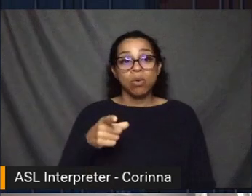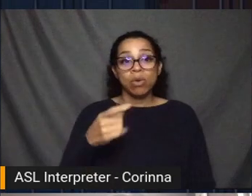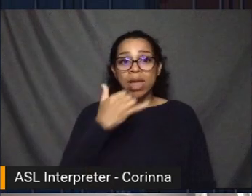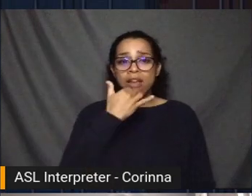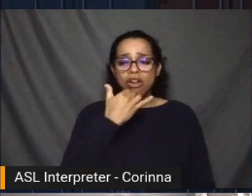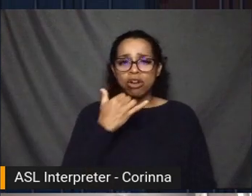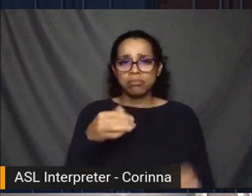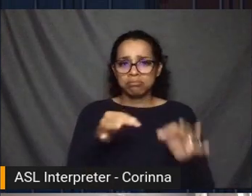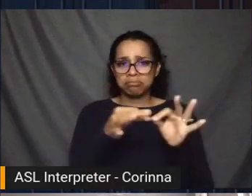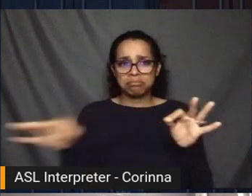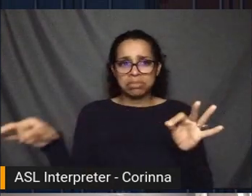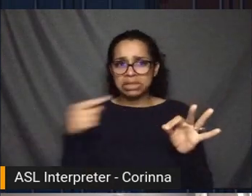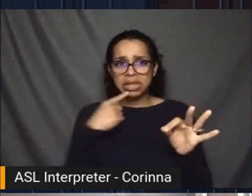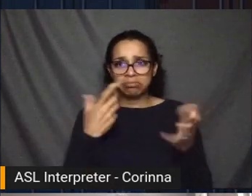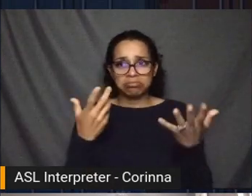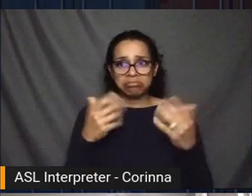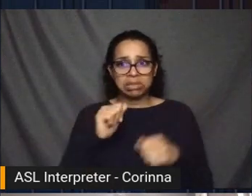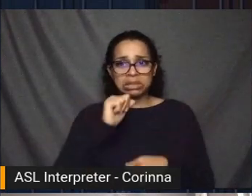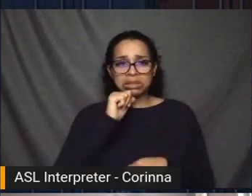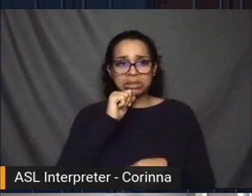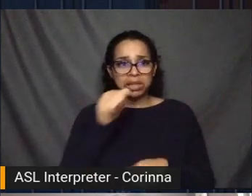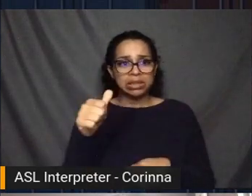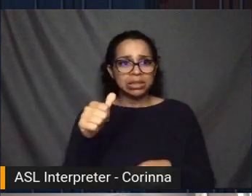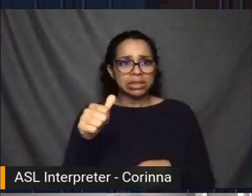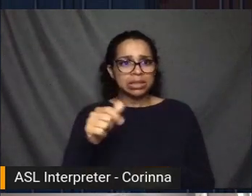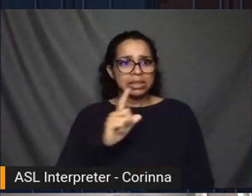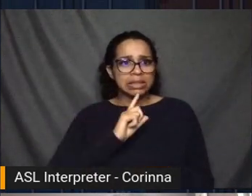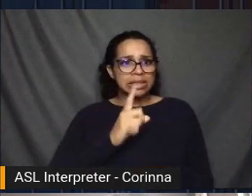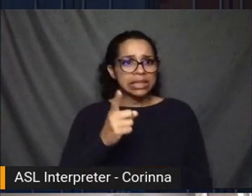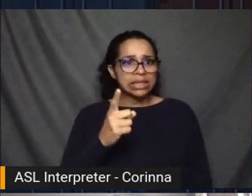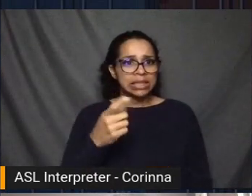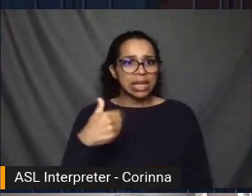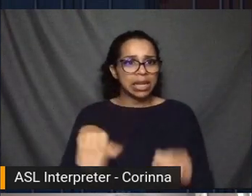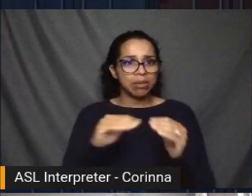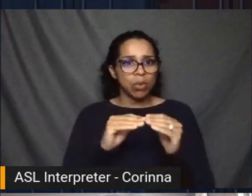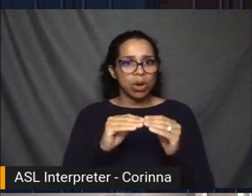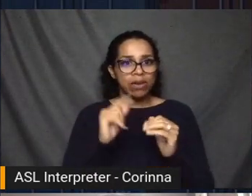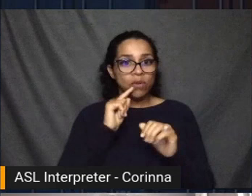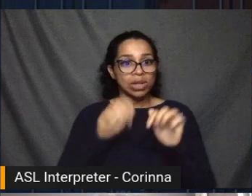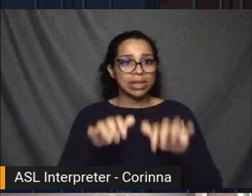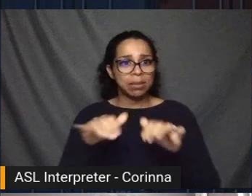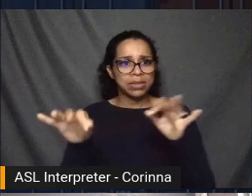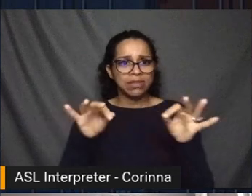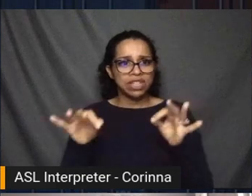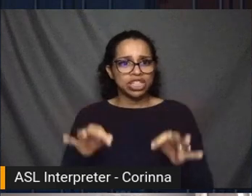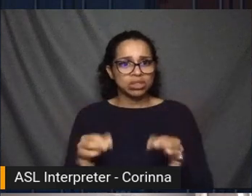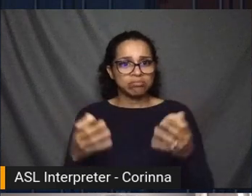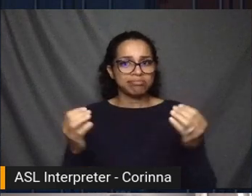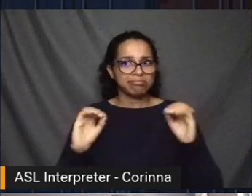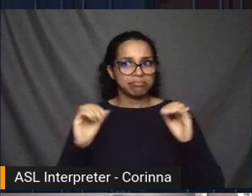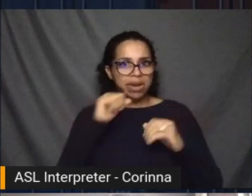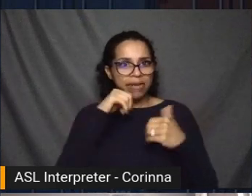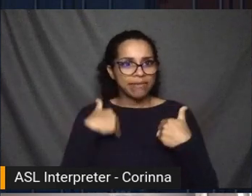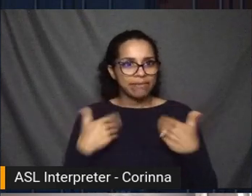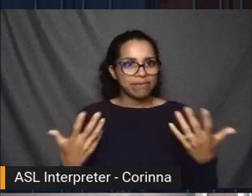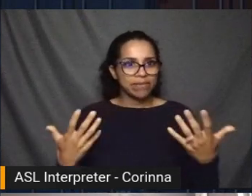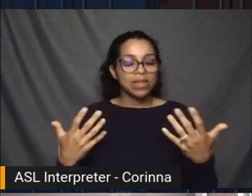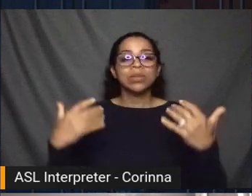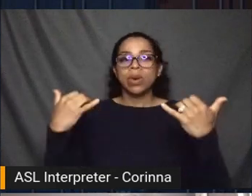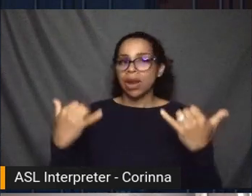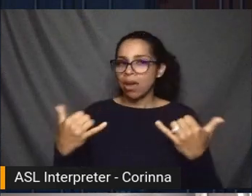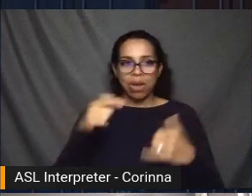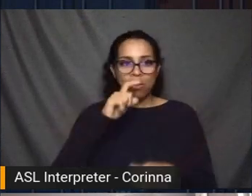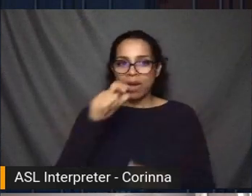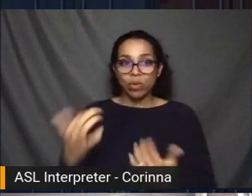well, this resource doesn't exist anymore in the type definitions. So now I can say, well, now I don't have to wait